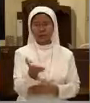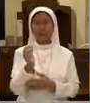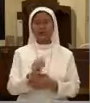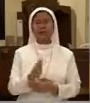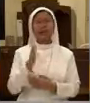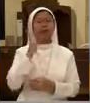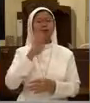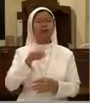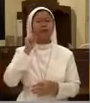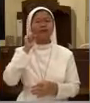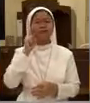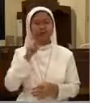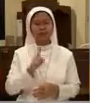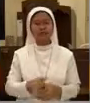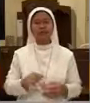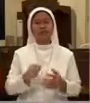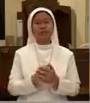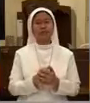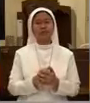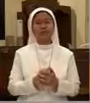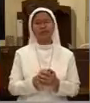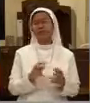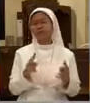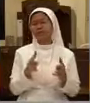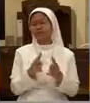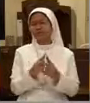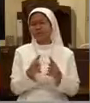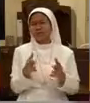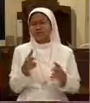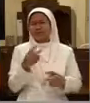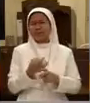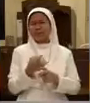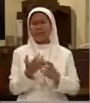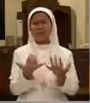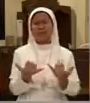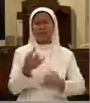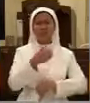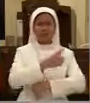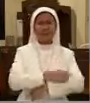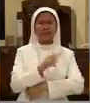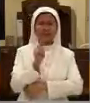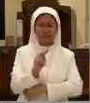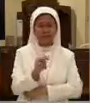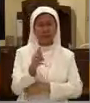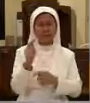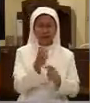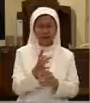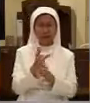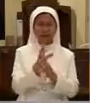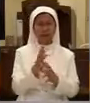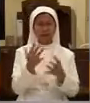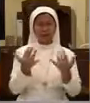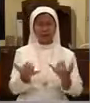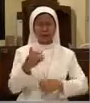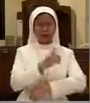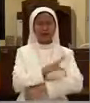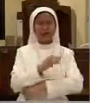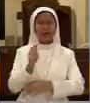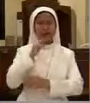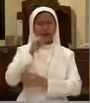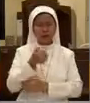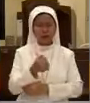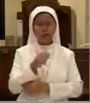and sisters, crucial today and tomorrow is our ability,